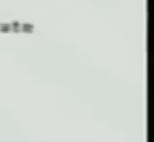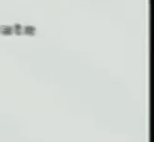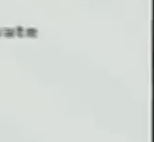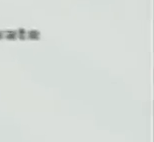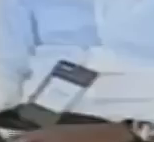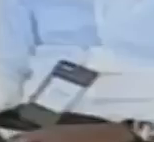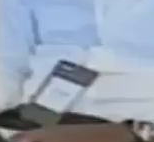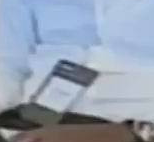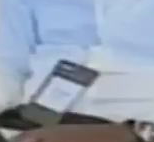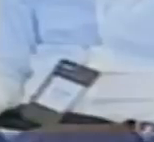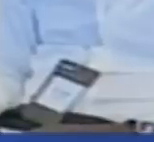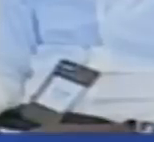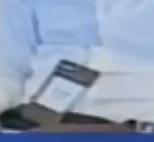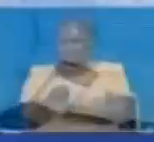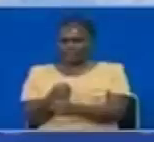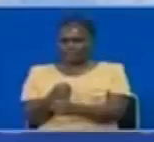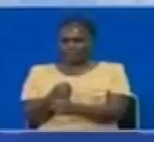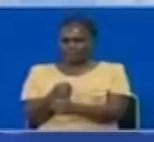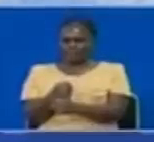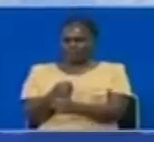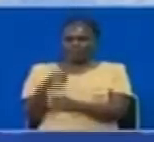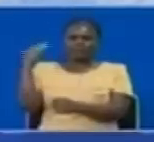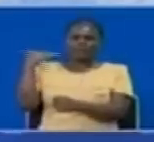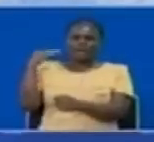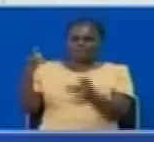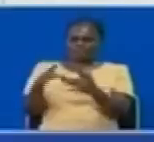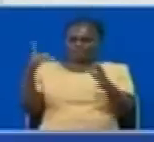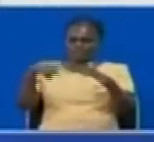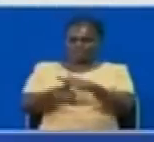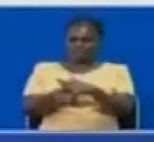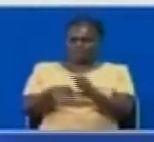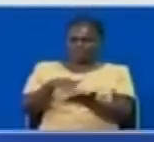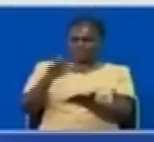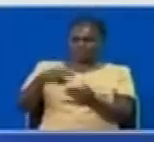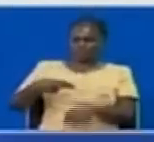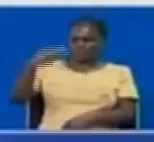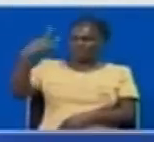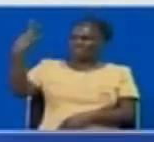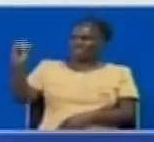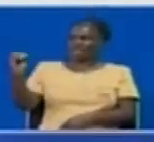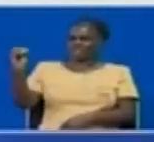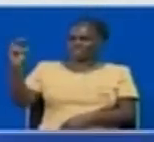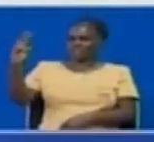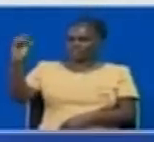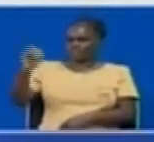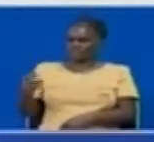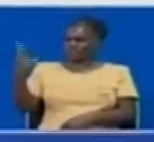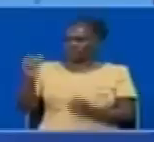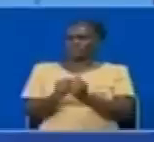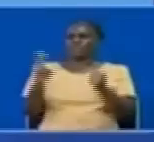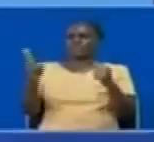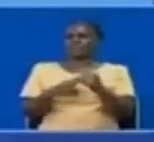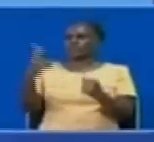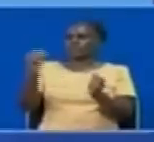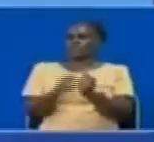Deloitte, the state of cybercrime in East Africa is expected to rise by 30% in 2017. In